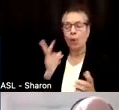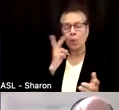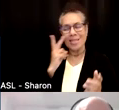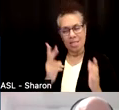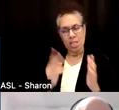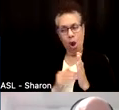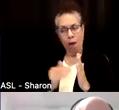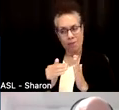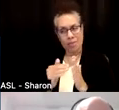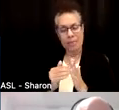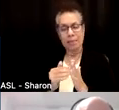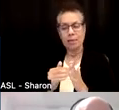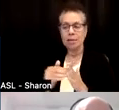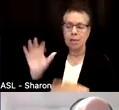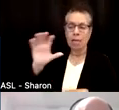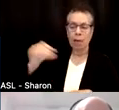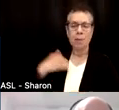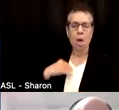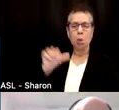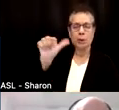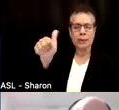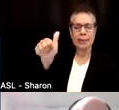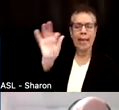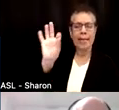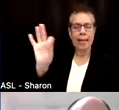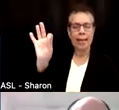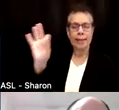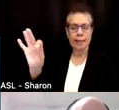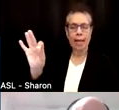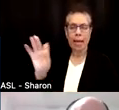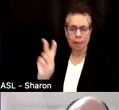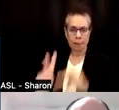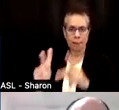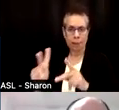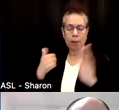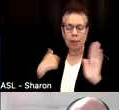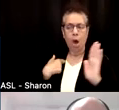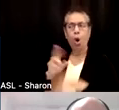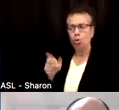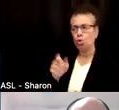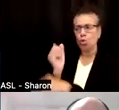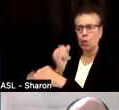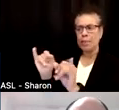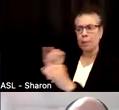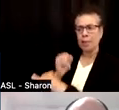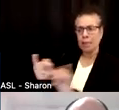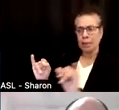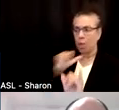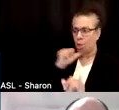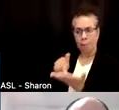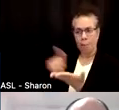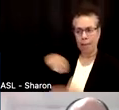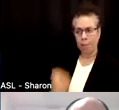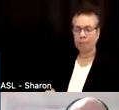is, employers are 1099ing workers, trying to call them independent contractors when in reality